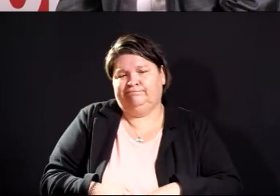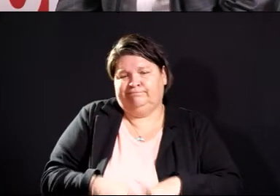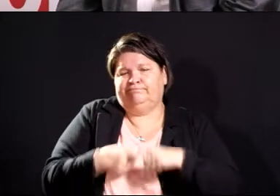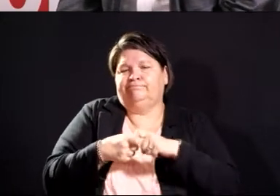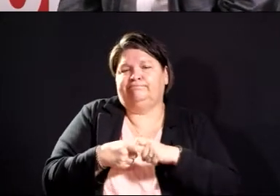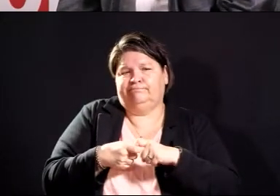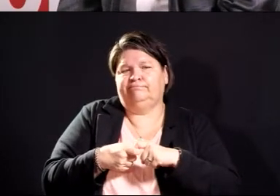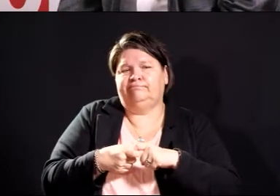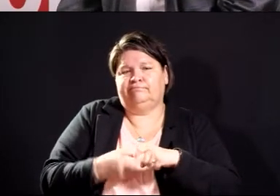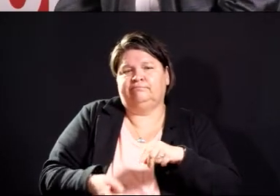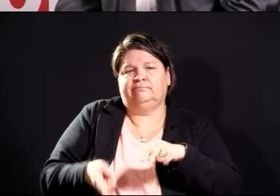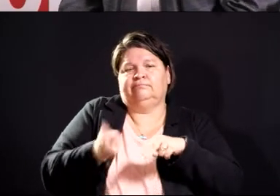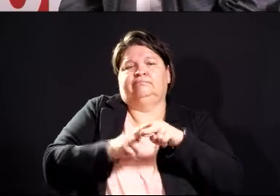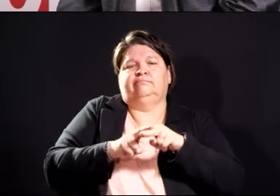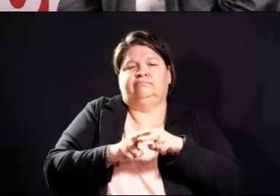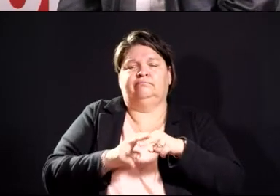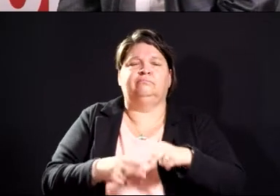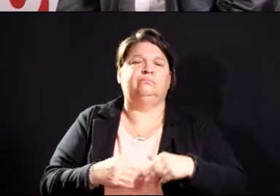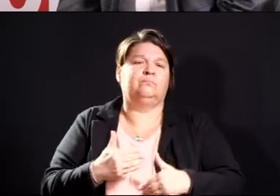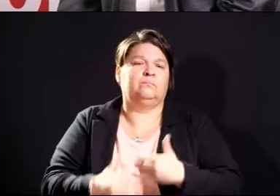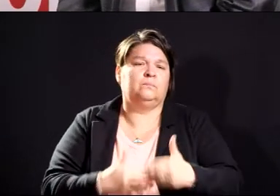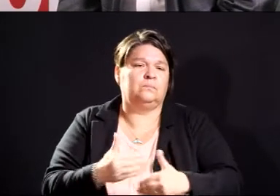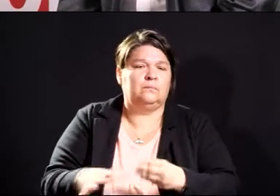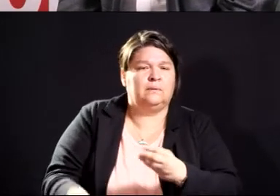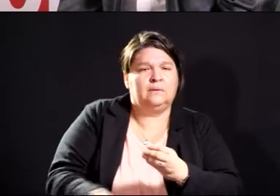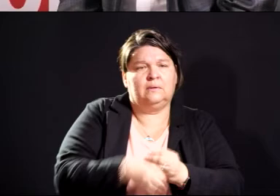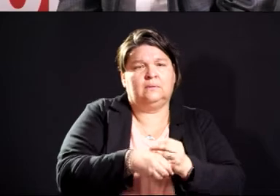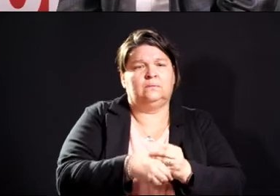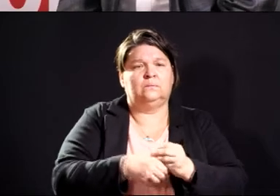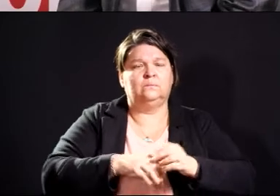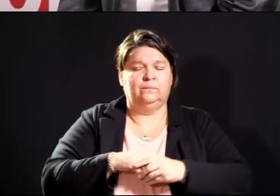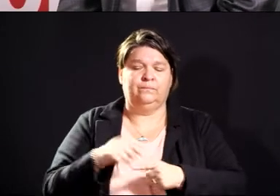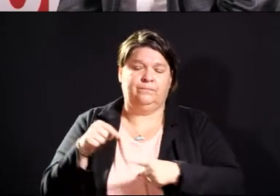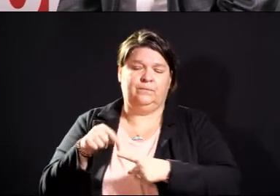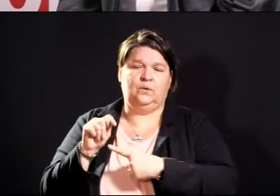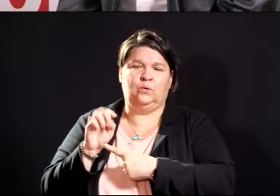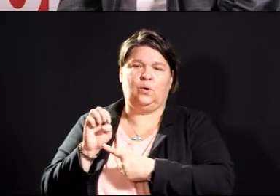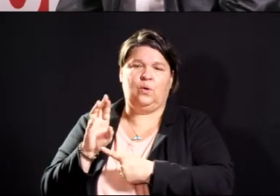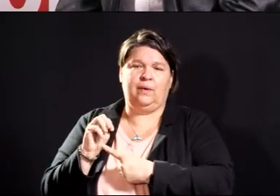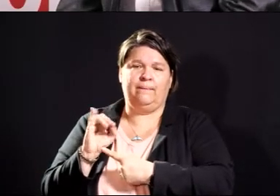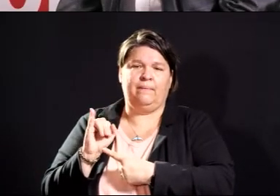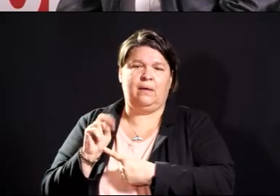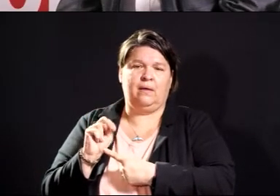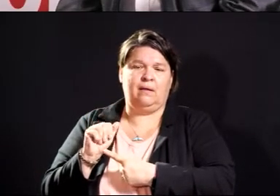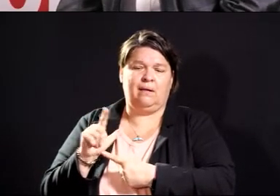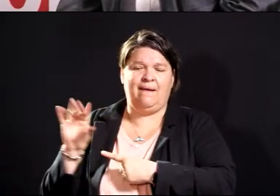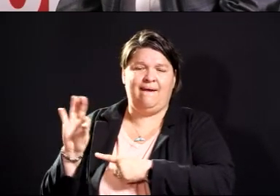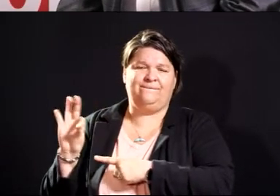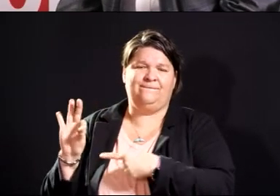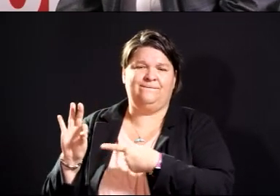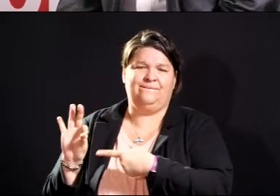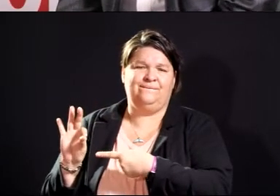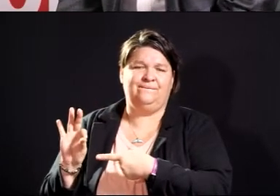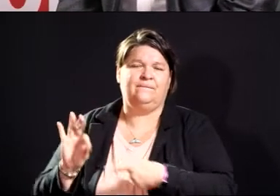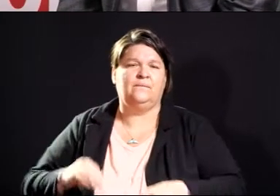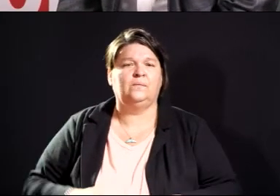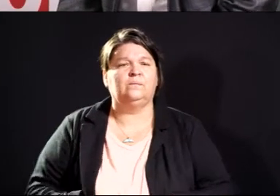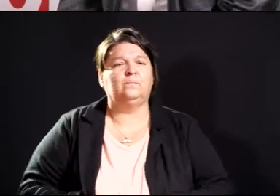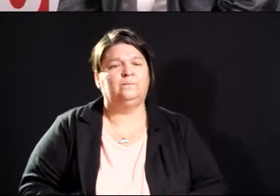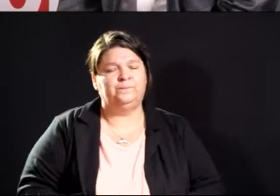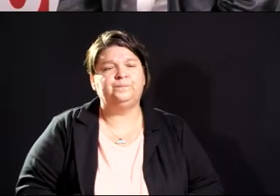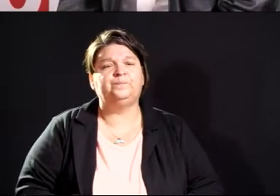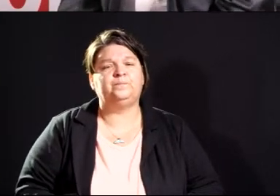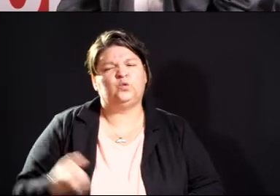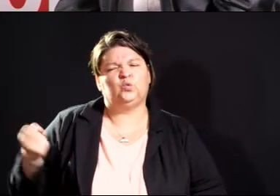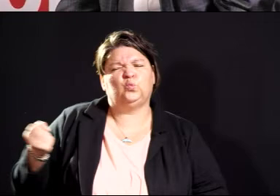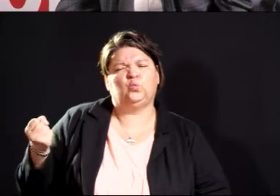When American Airlines is ready, we'll sit back down at the table with them and we'll determine what is the best timing of construction